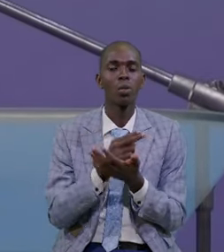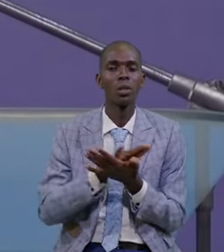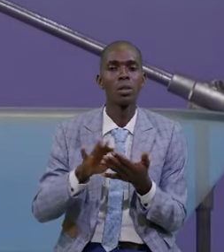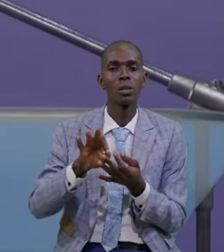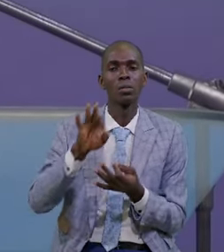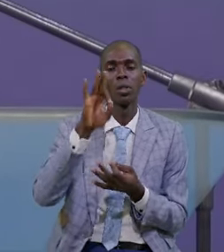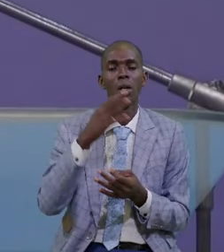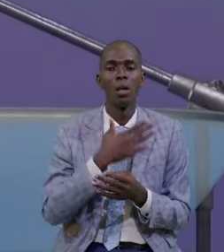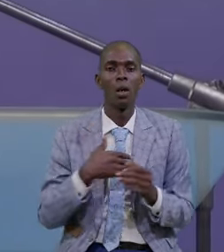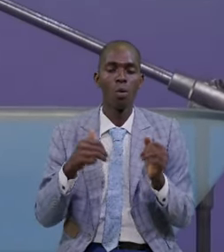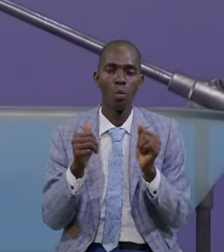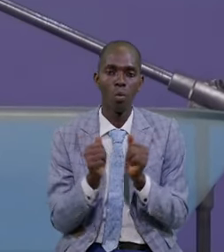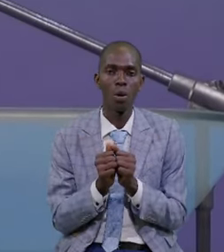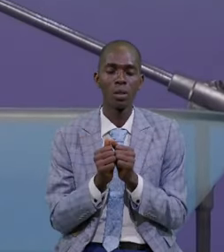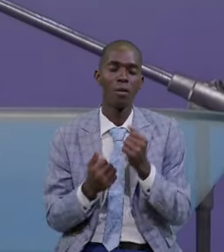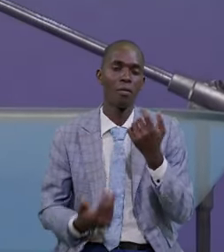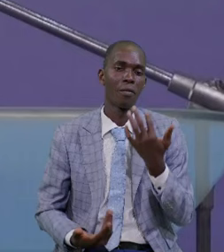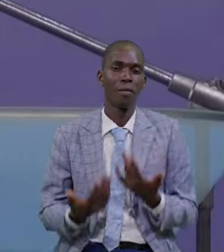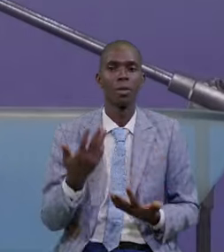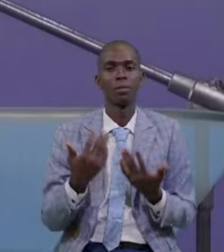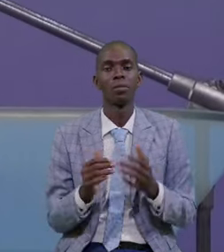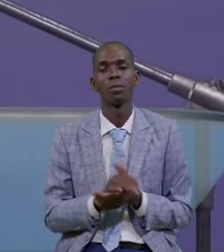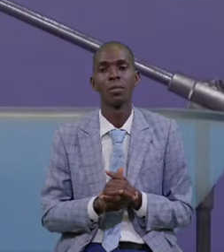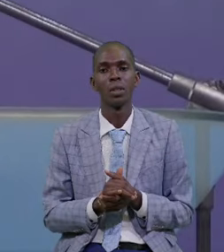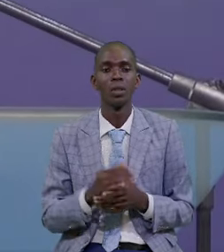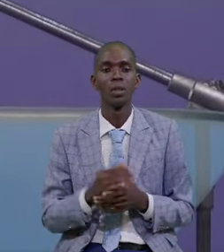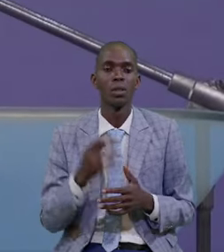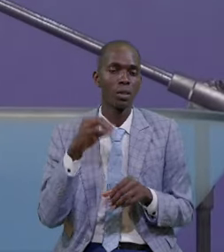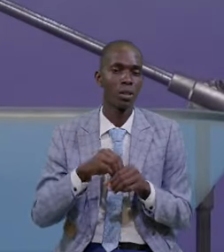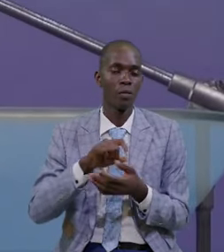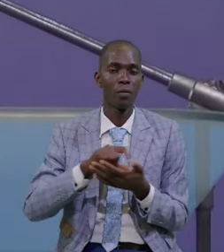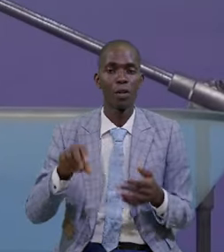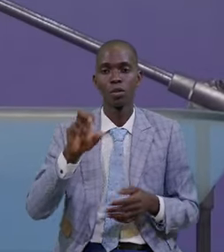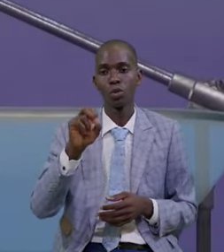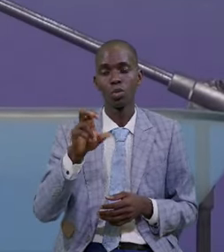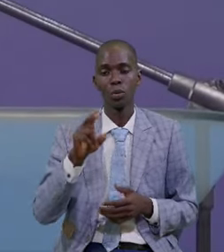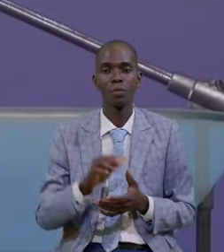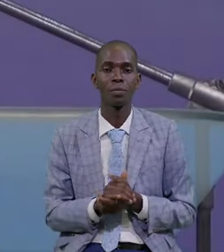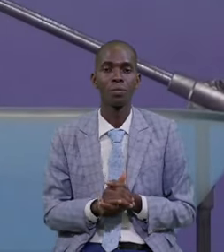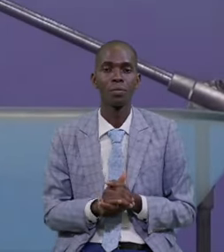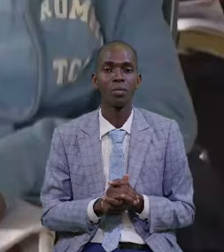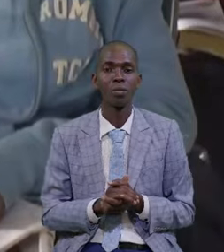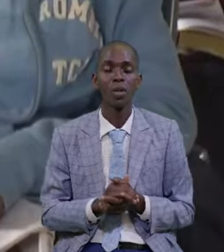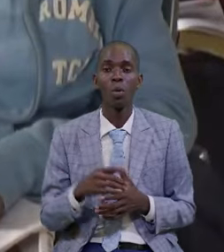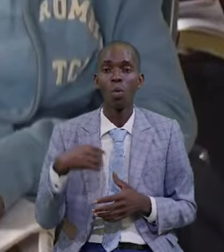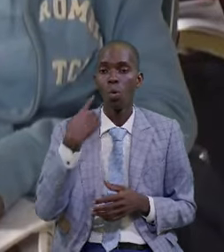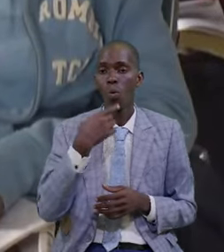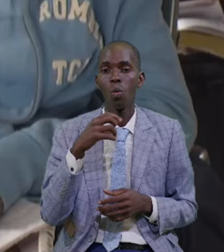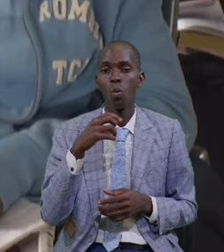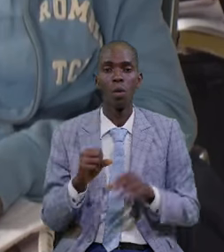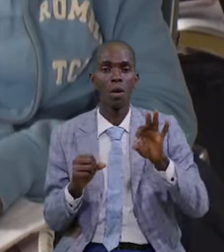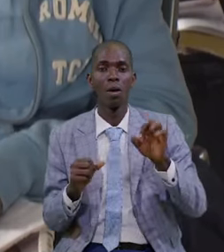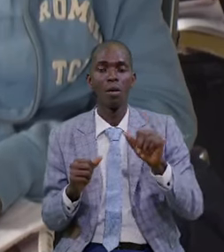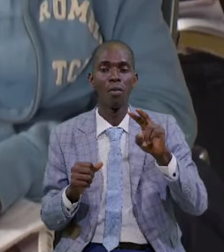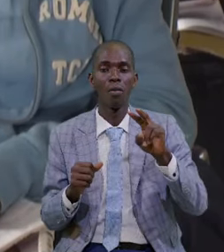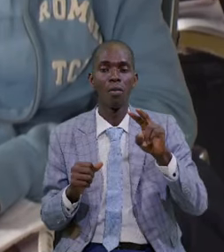and with fire. Look at verse 12. In verse 12, whose fan is in